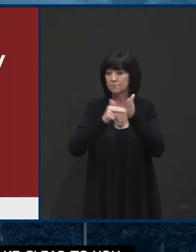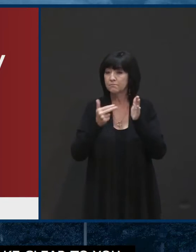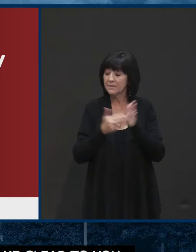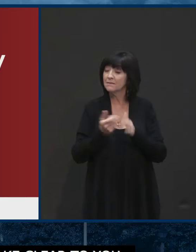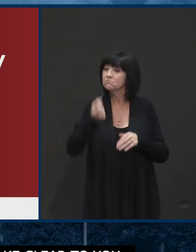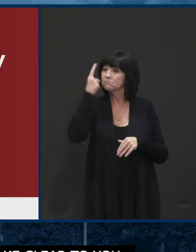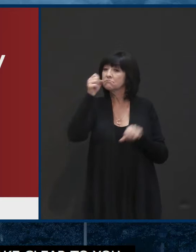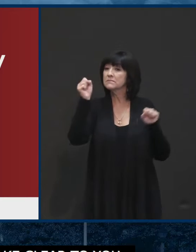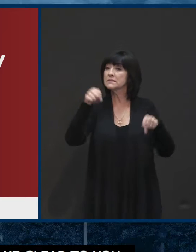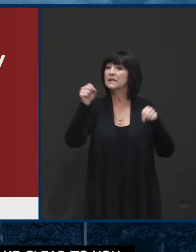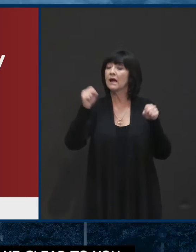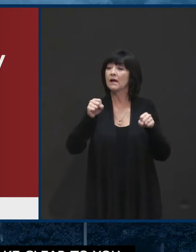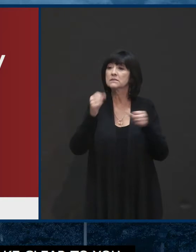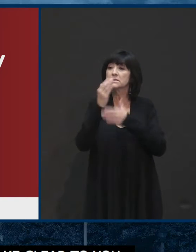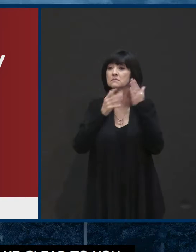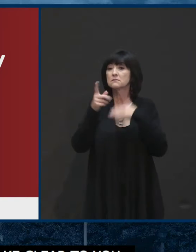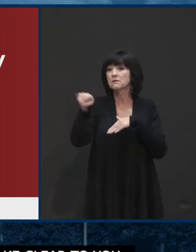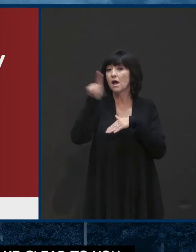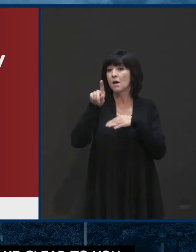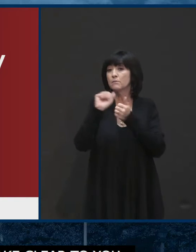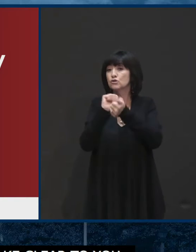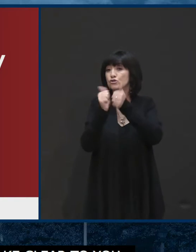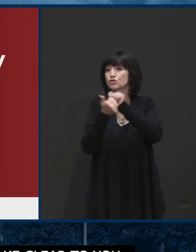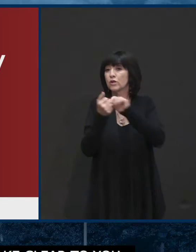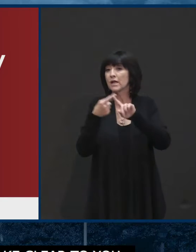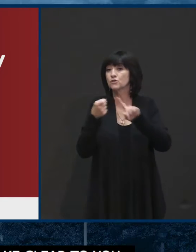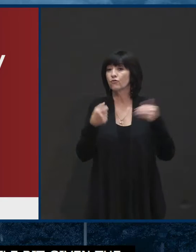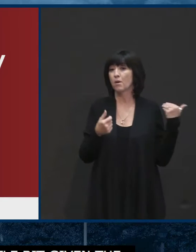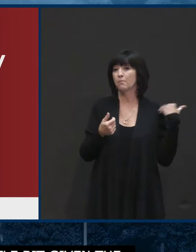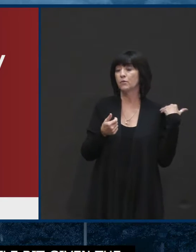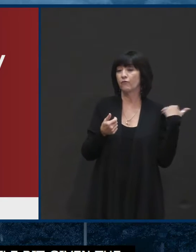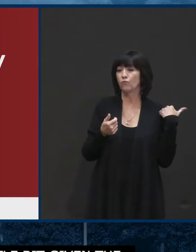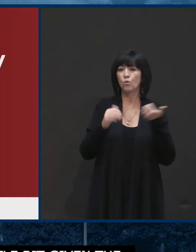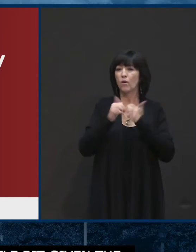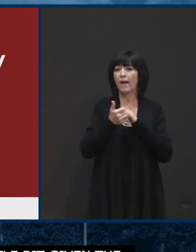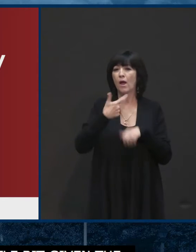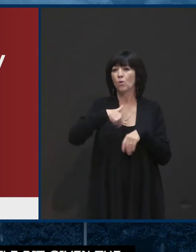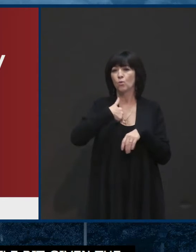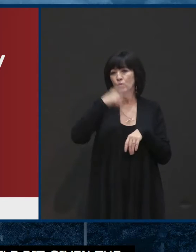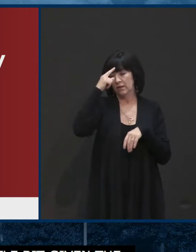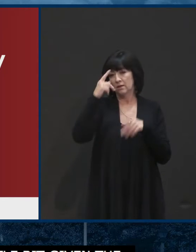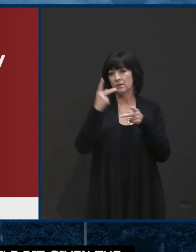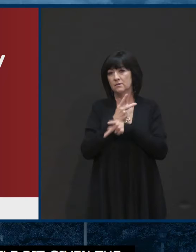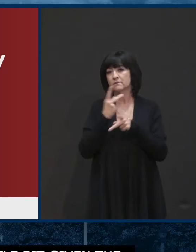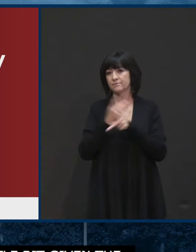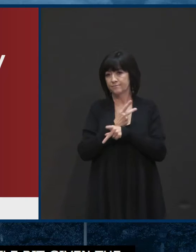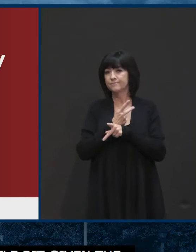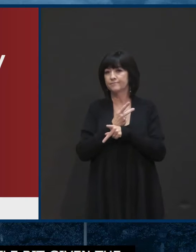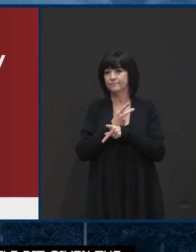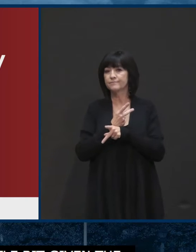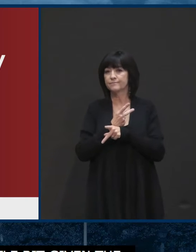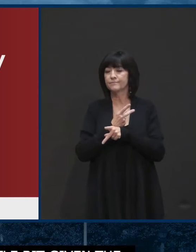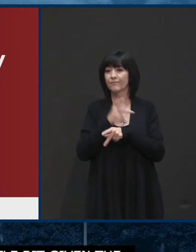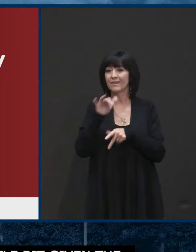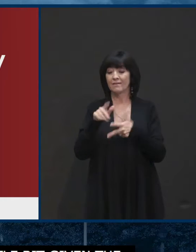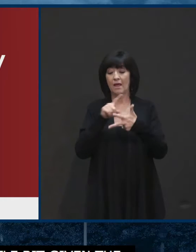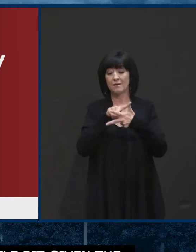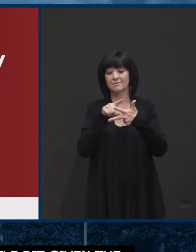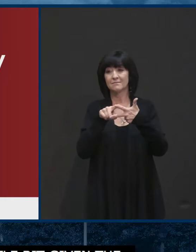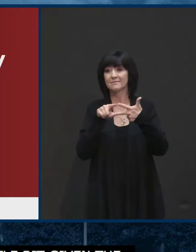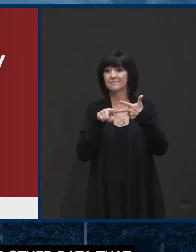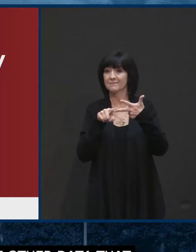given the change in the calculation for percent positive, the other data that's behind the 3 criteria that we